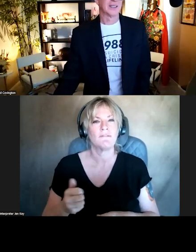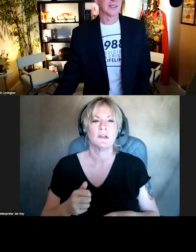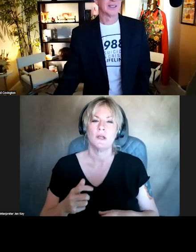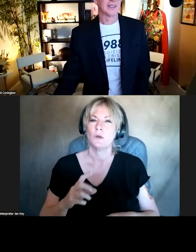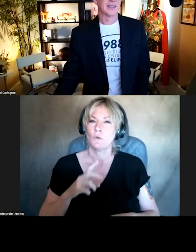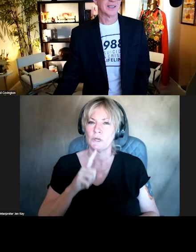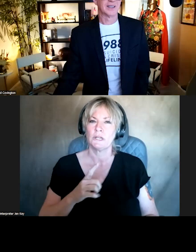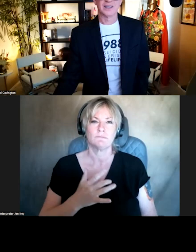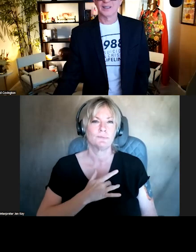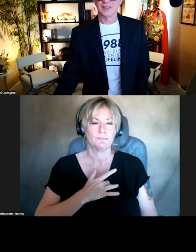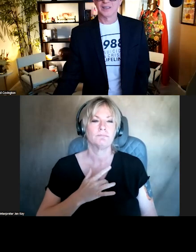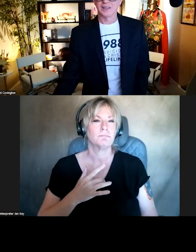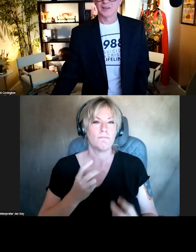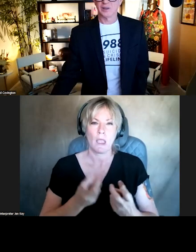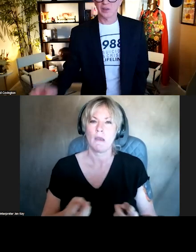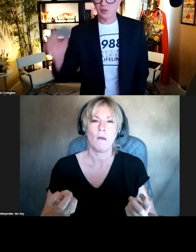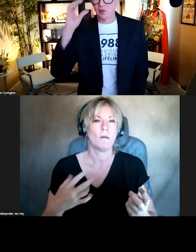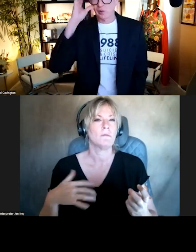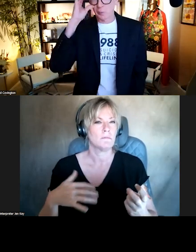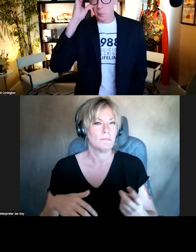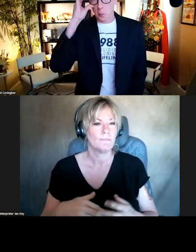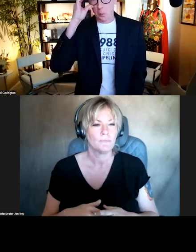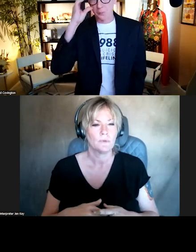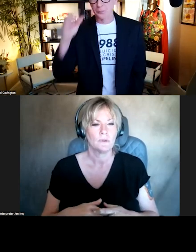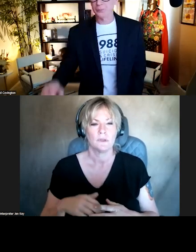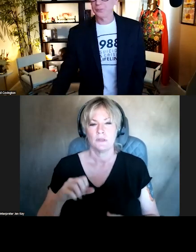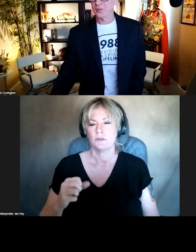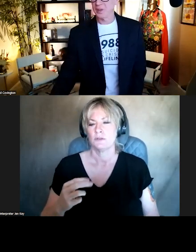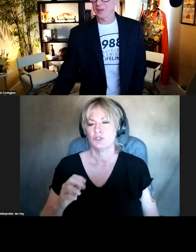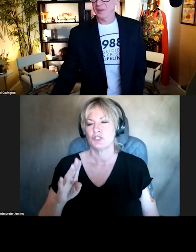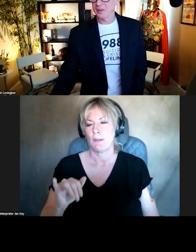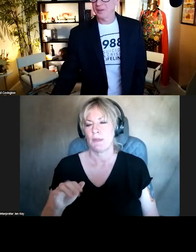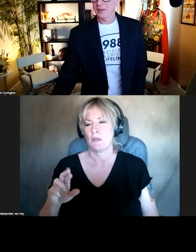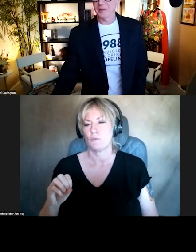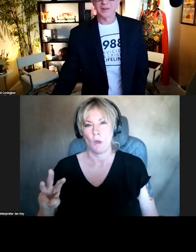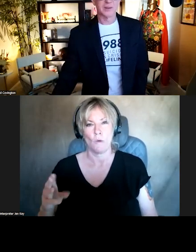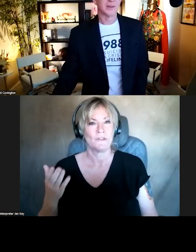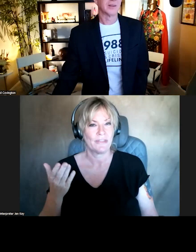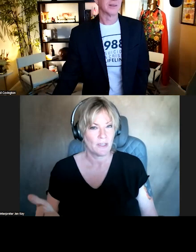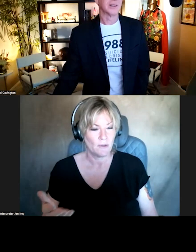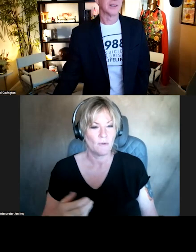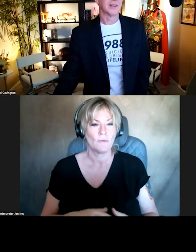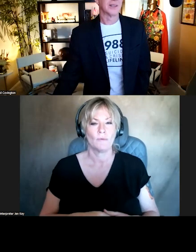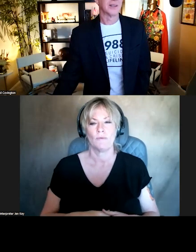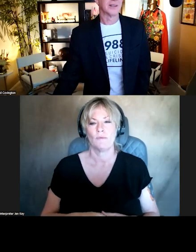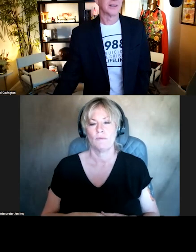compelling panel. Our own Shelby Rowe was there, and I think it was a